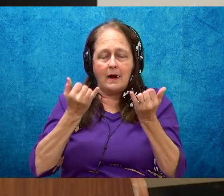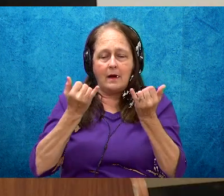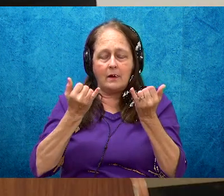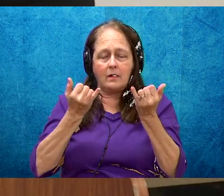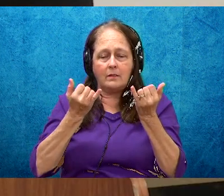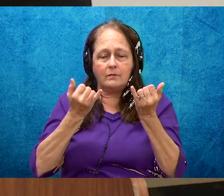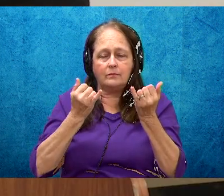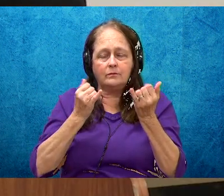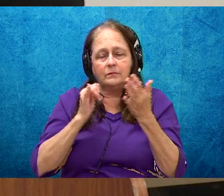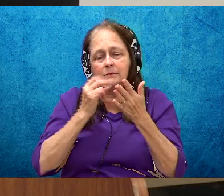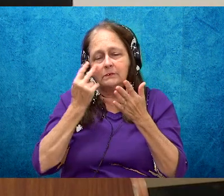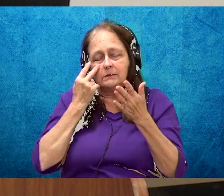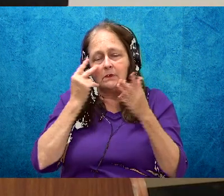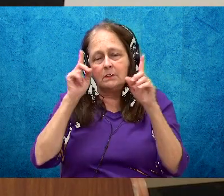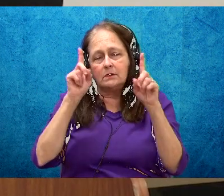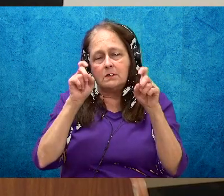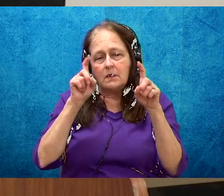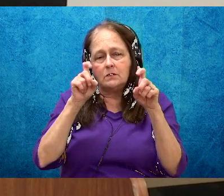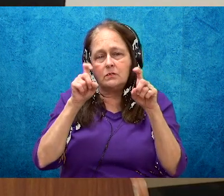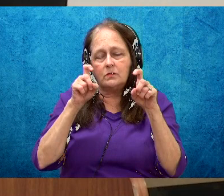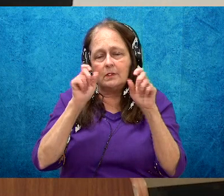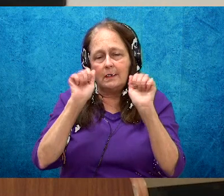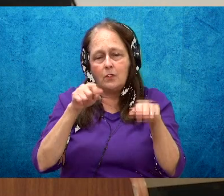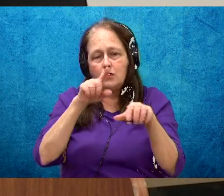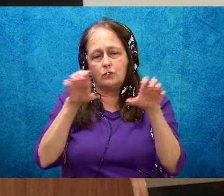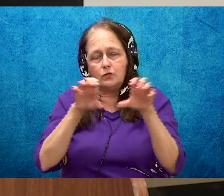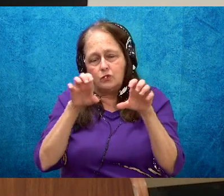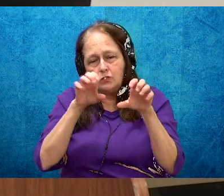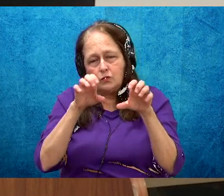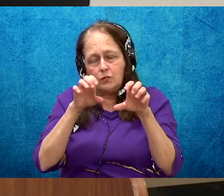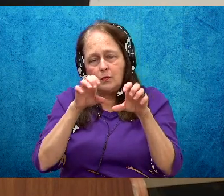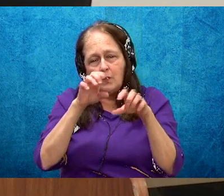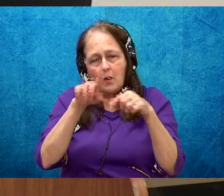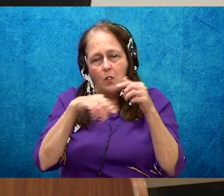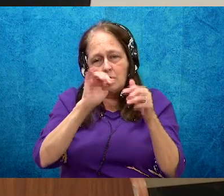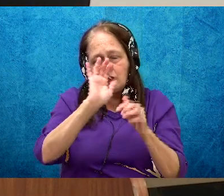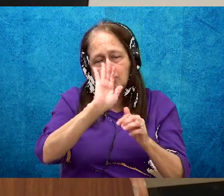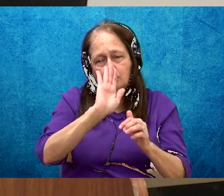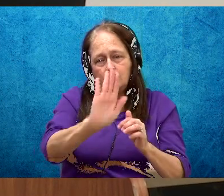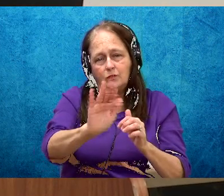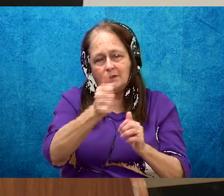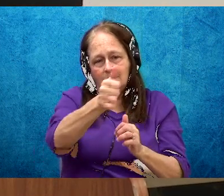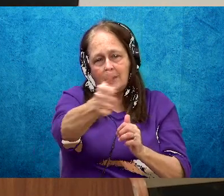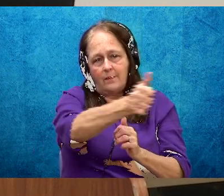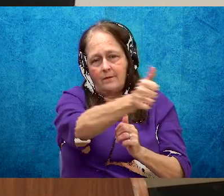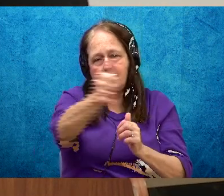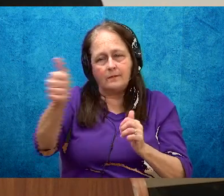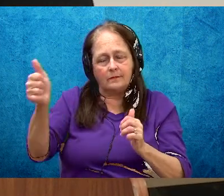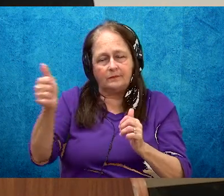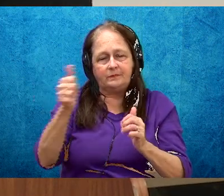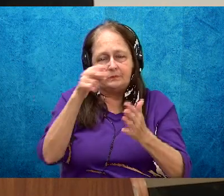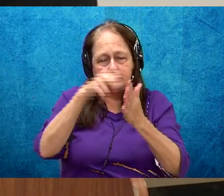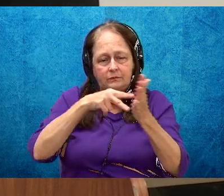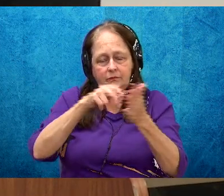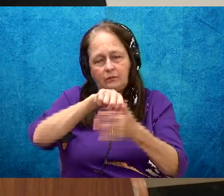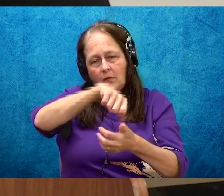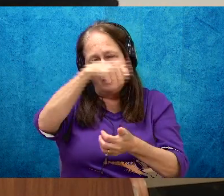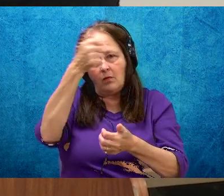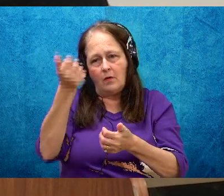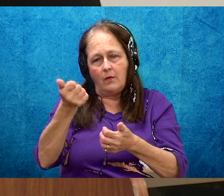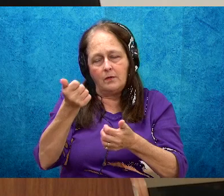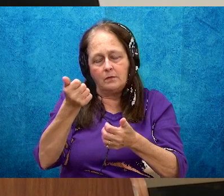to the test. Let's see if you can do this a little bit on your own. Let's try reading another